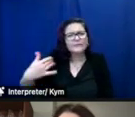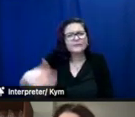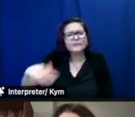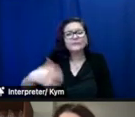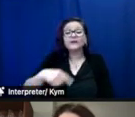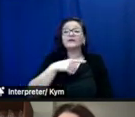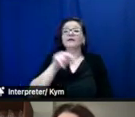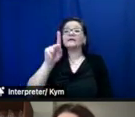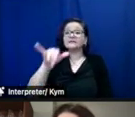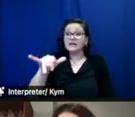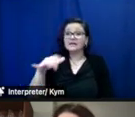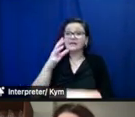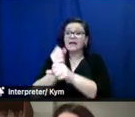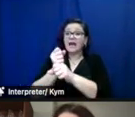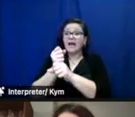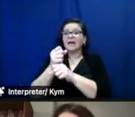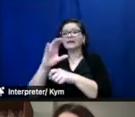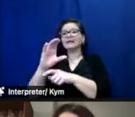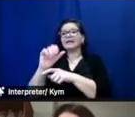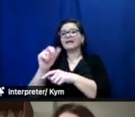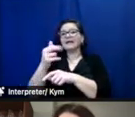a carriage and he traveled.